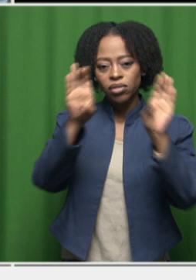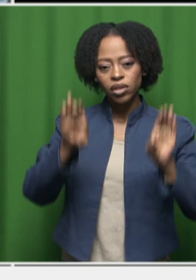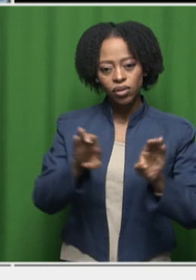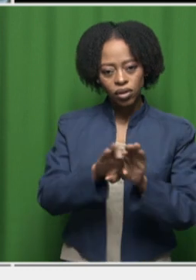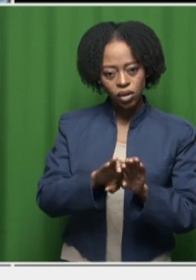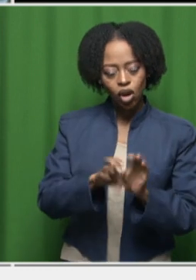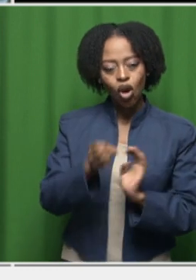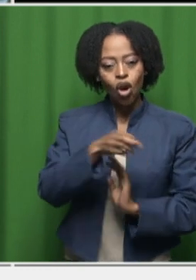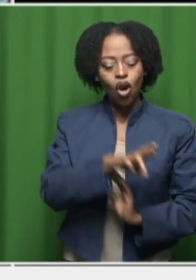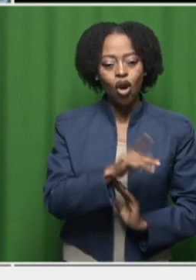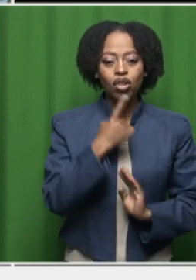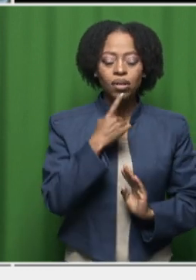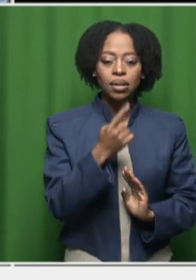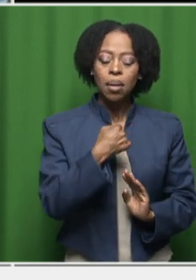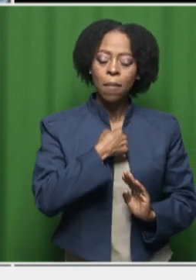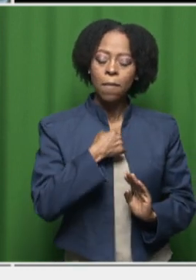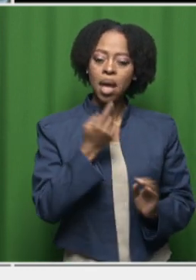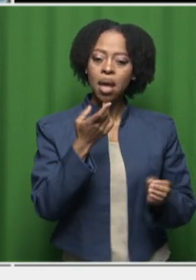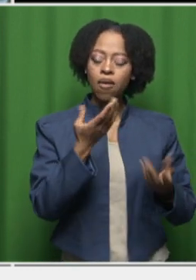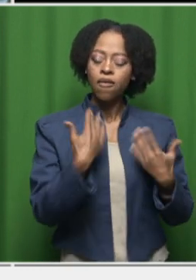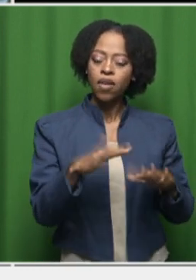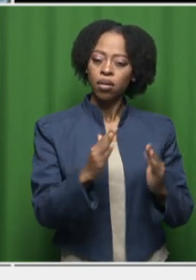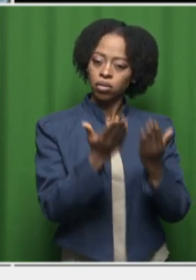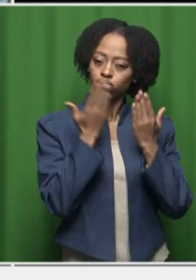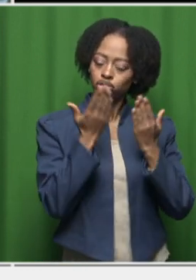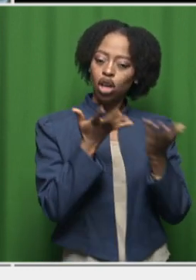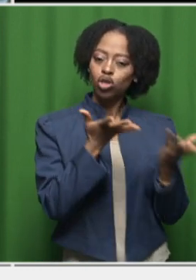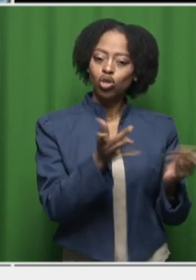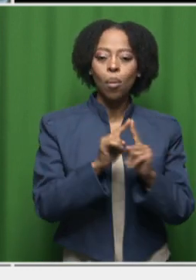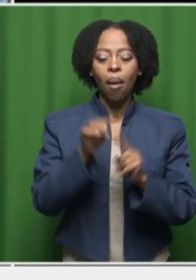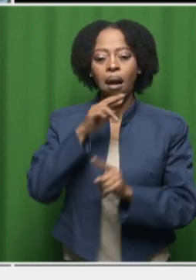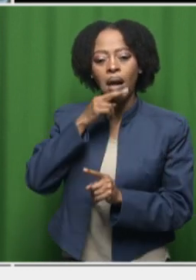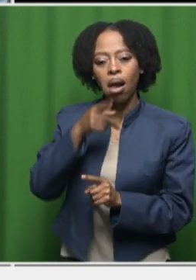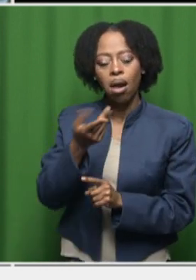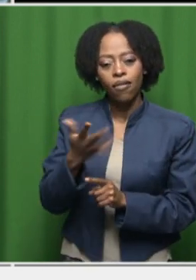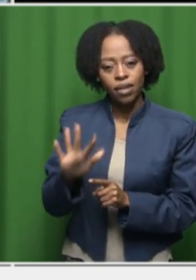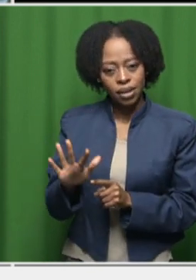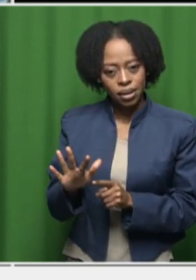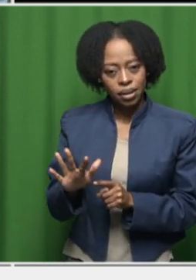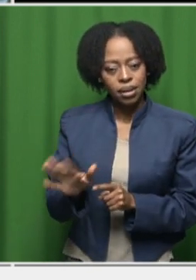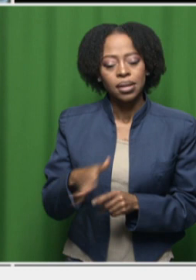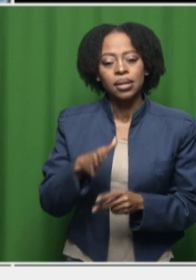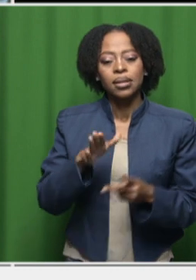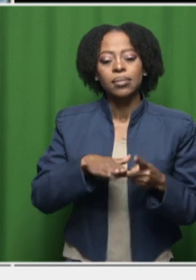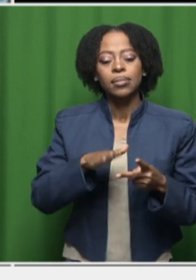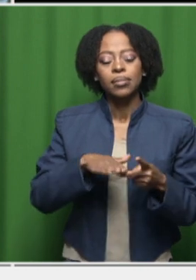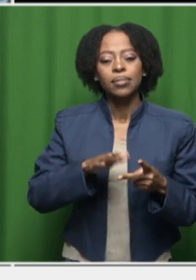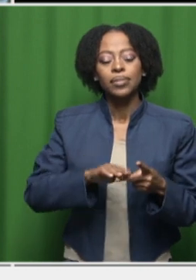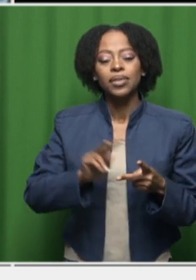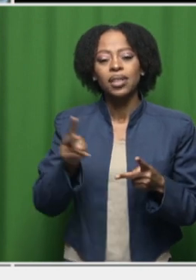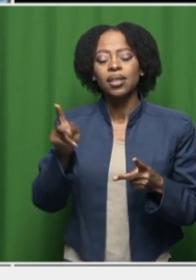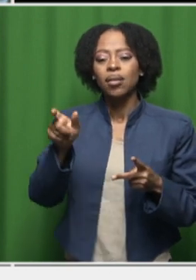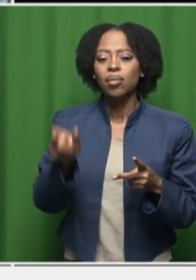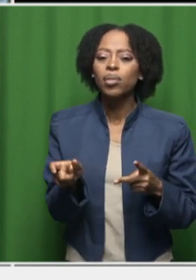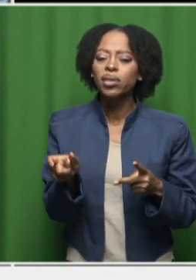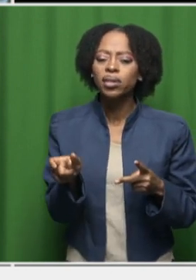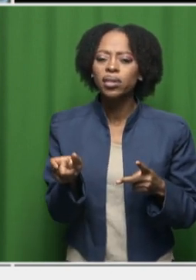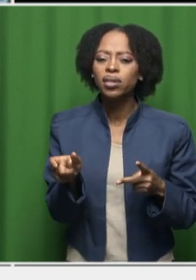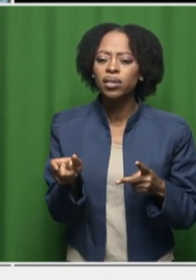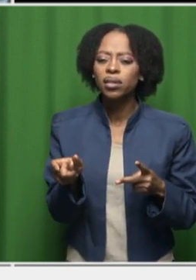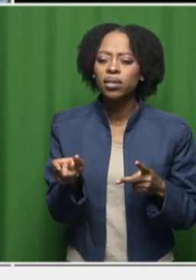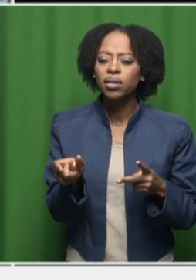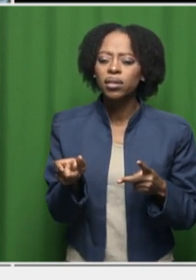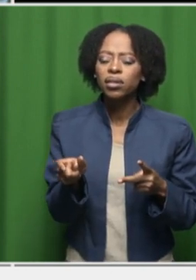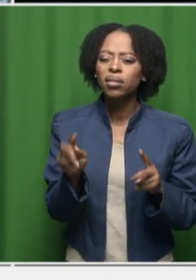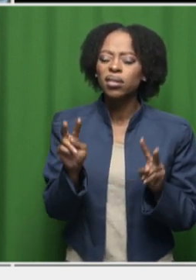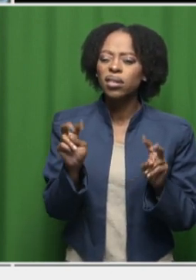or had said that they had a particular qualification that they don't have. And then another candidate or member, it was